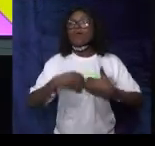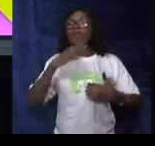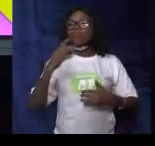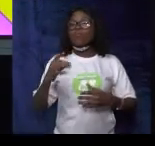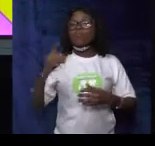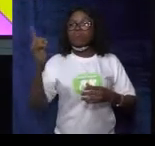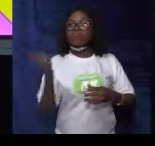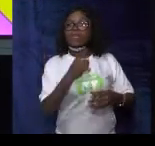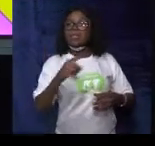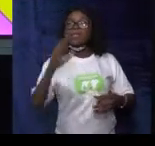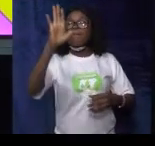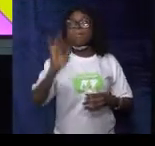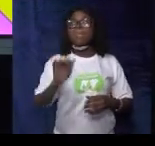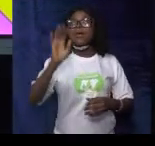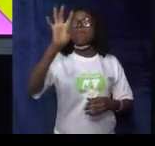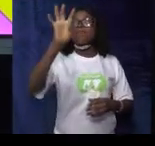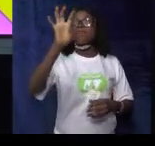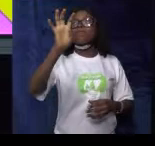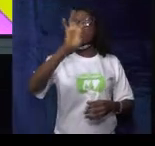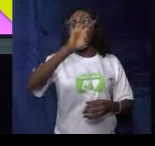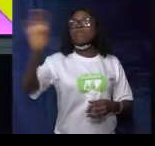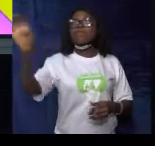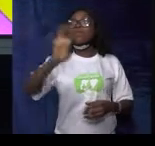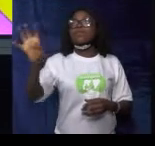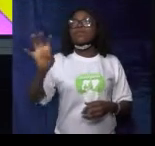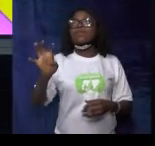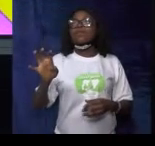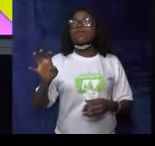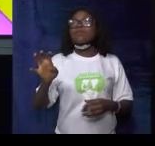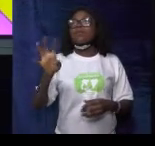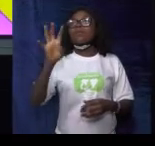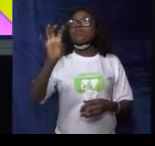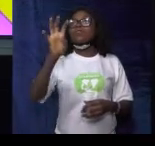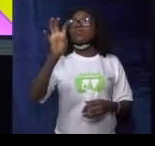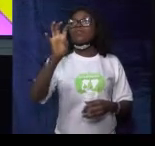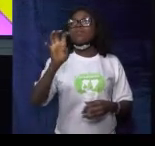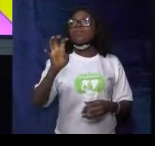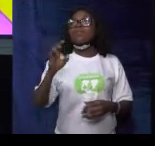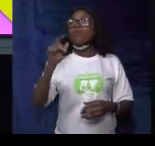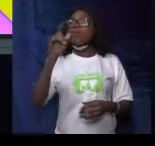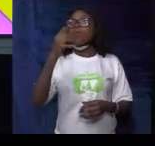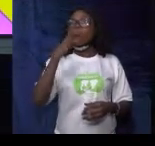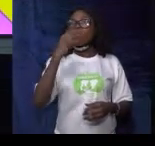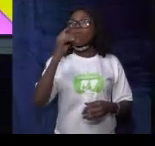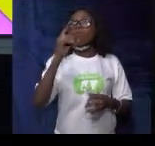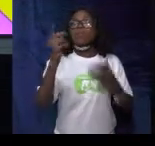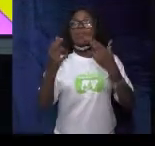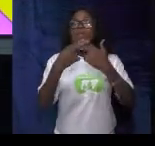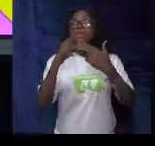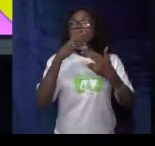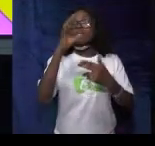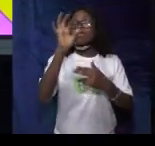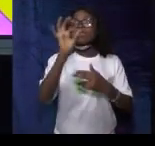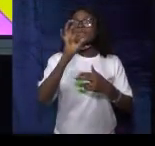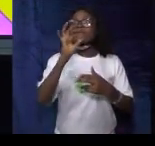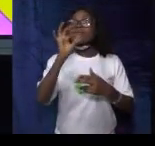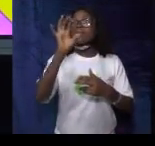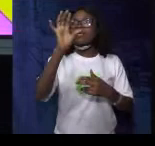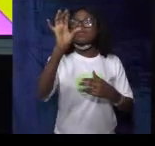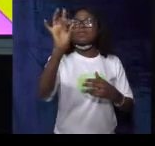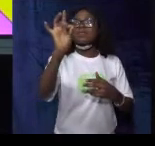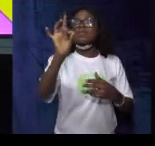of clothing, so you have to multiply by 40. Now 5 goes here 1, 5 goes here 8. 1 times 8 is